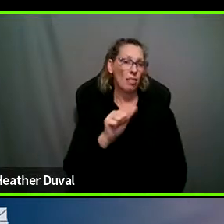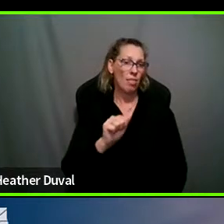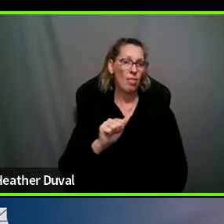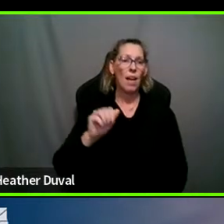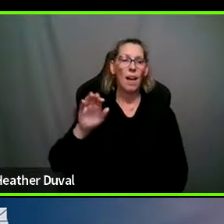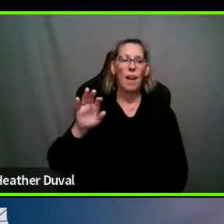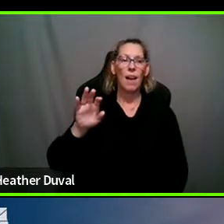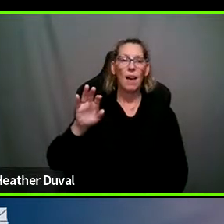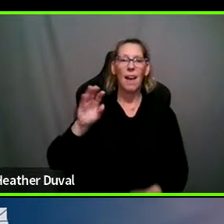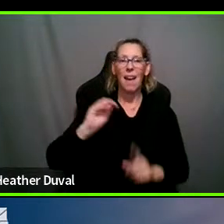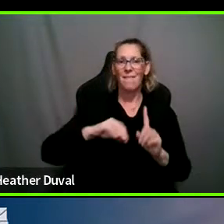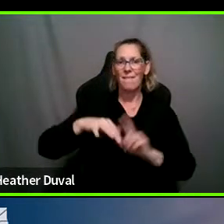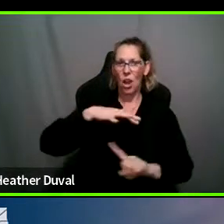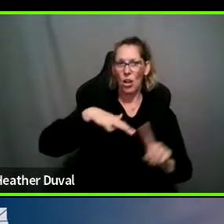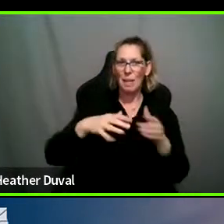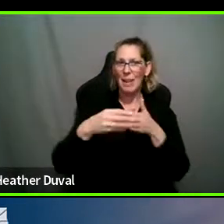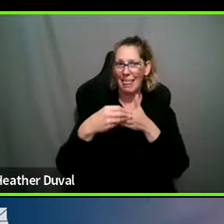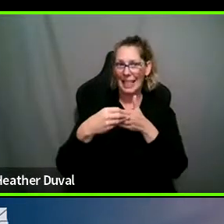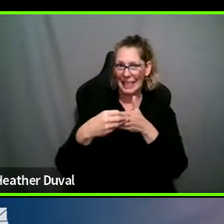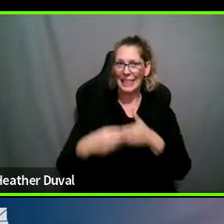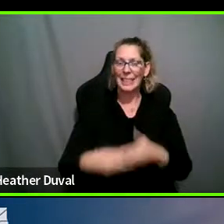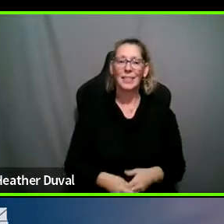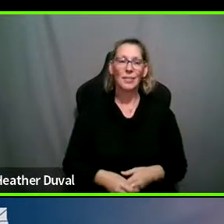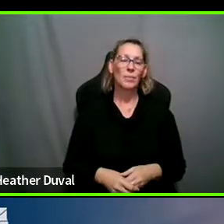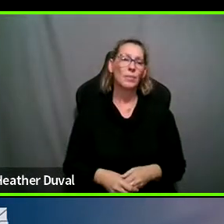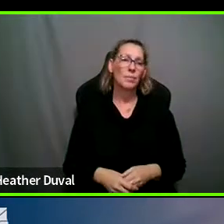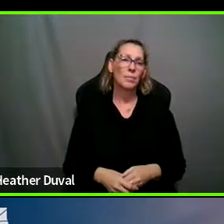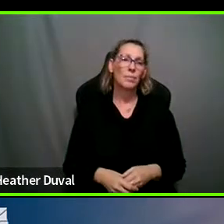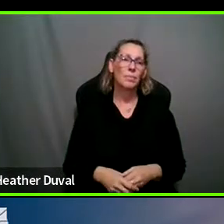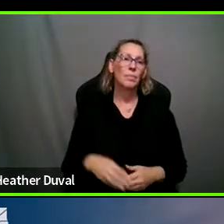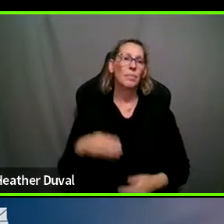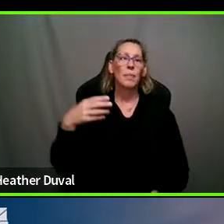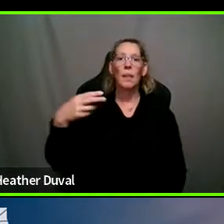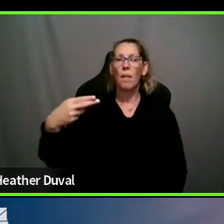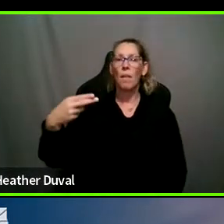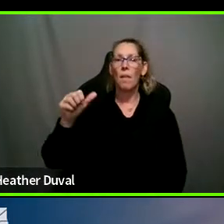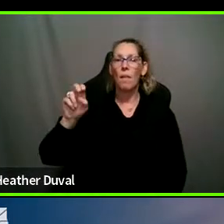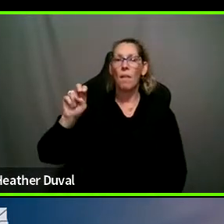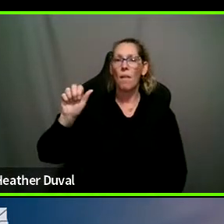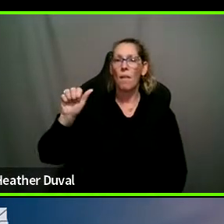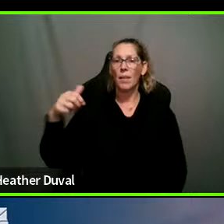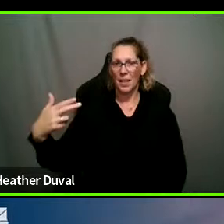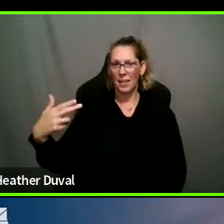Finley, Environmental Lead. Thanks, Angela. And Hannah.